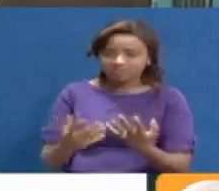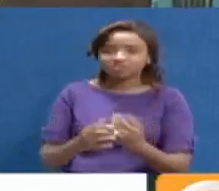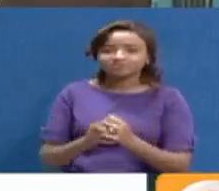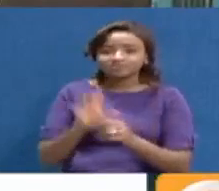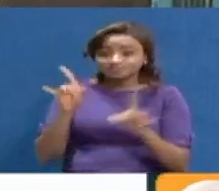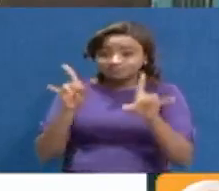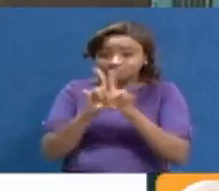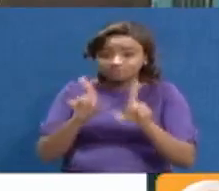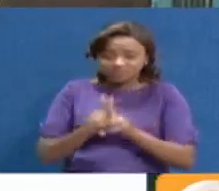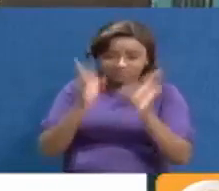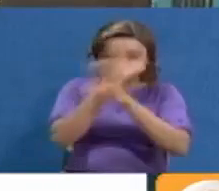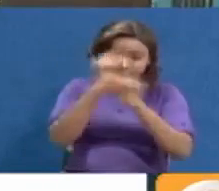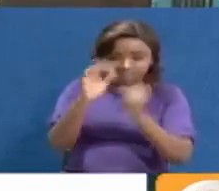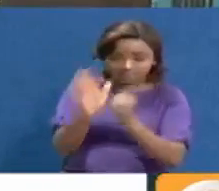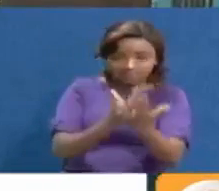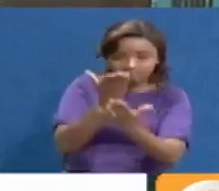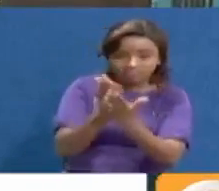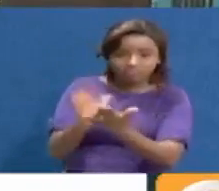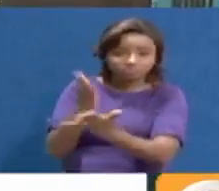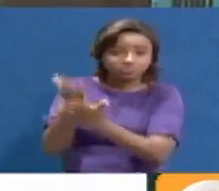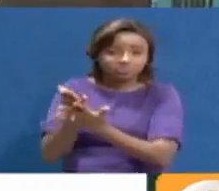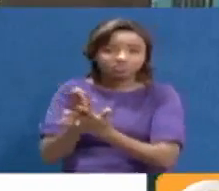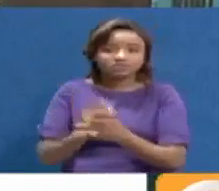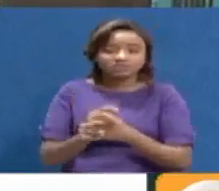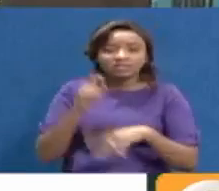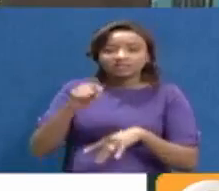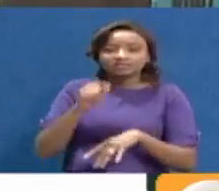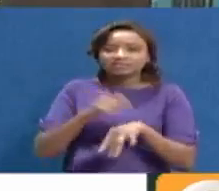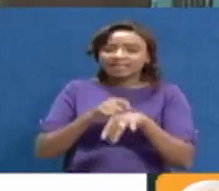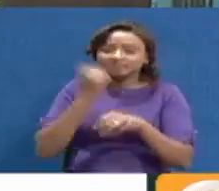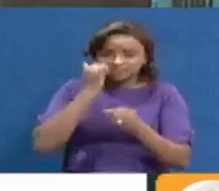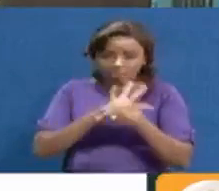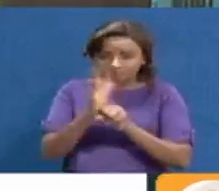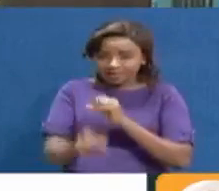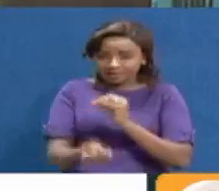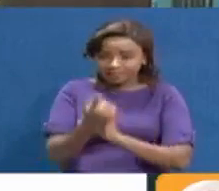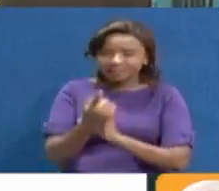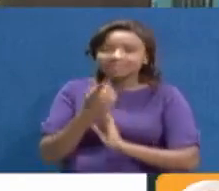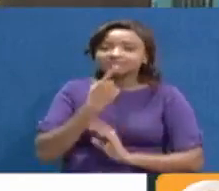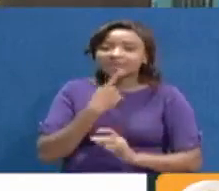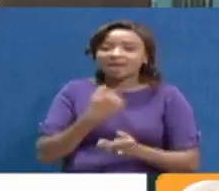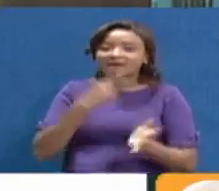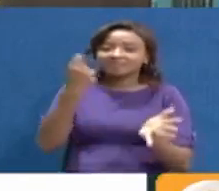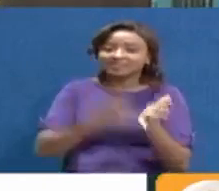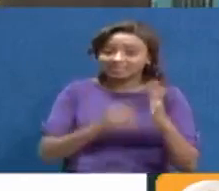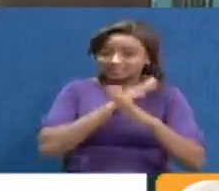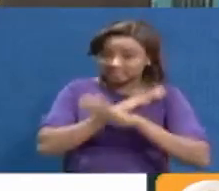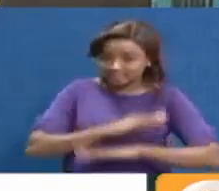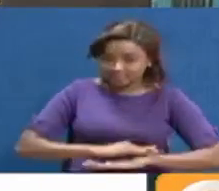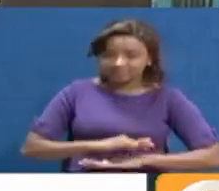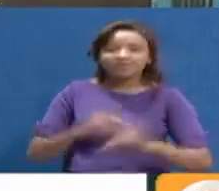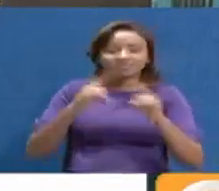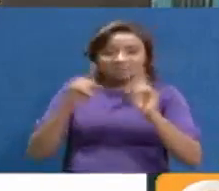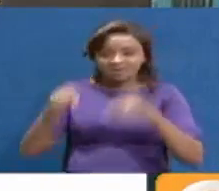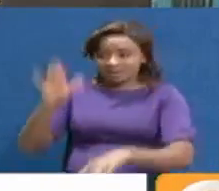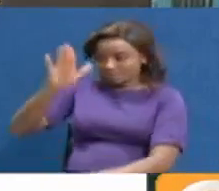were given by the President of Kenya earlier on in the country when the COVID-19 pandemic had hit the country,